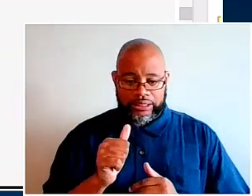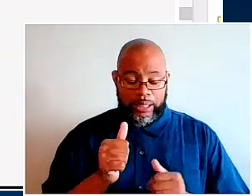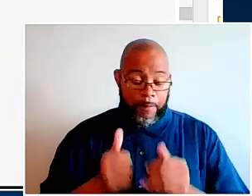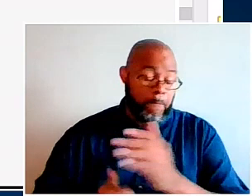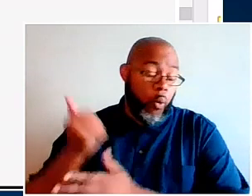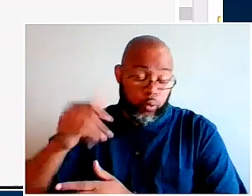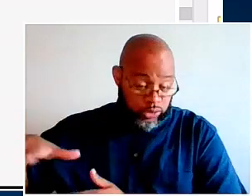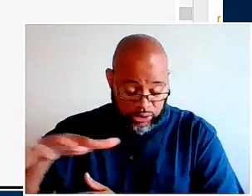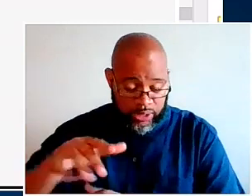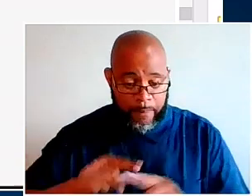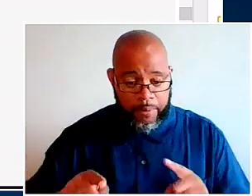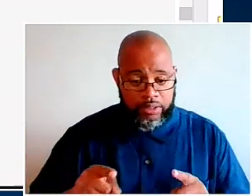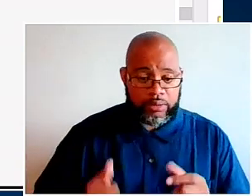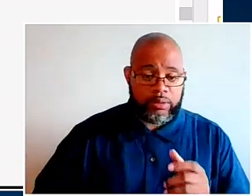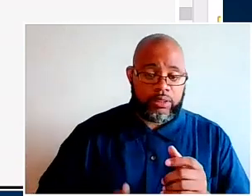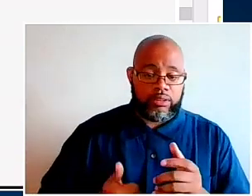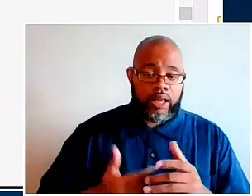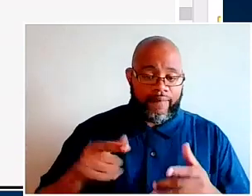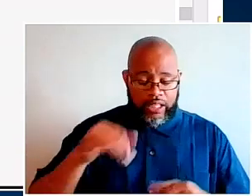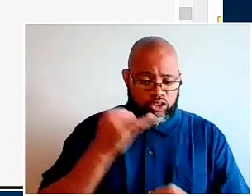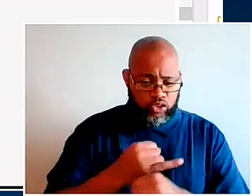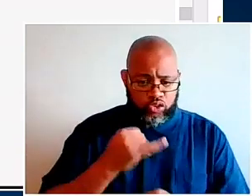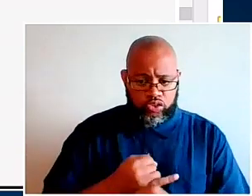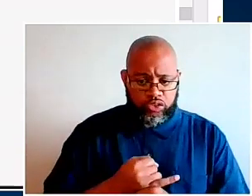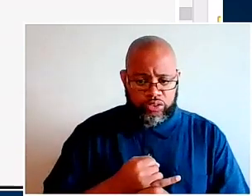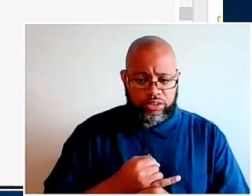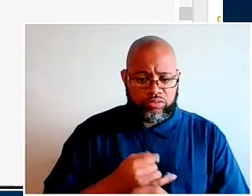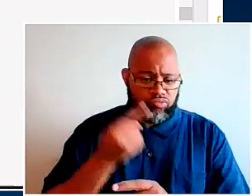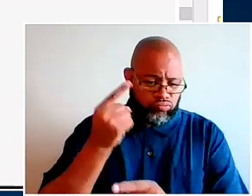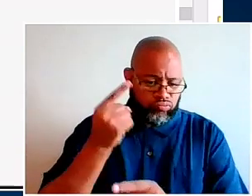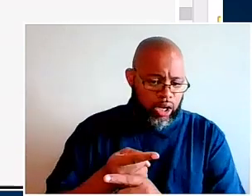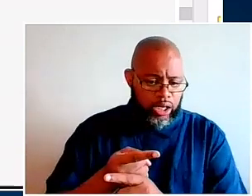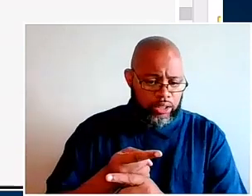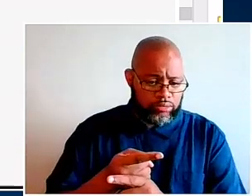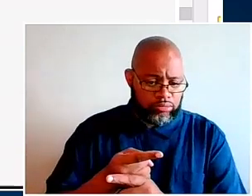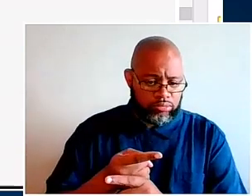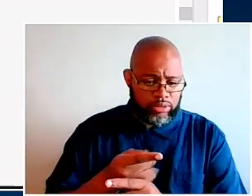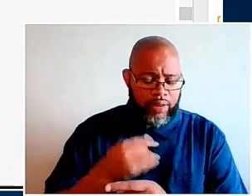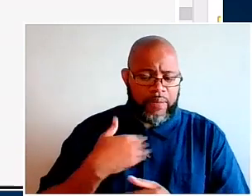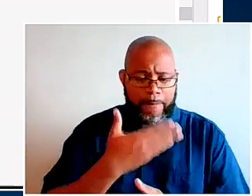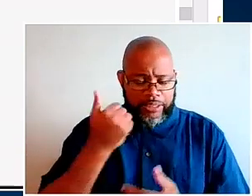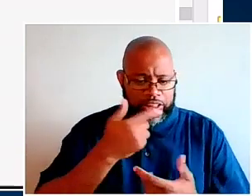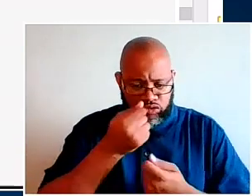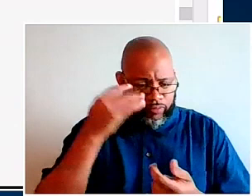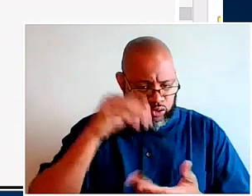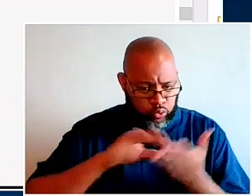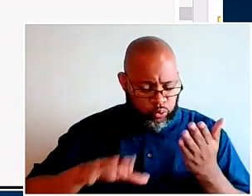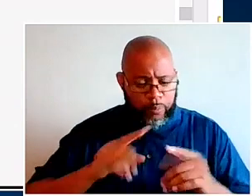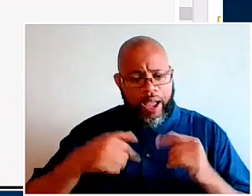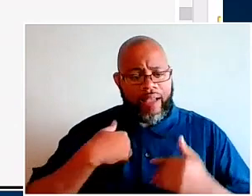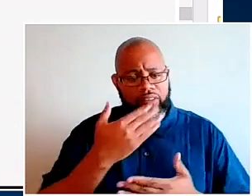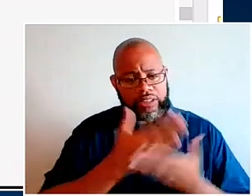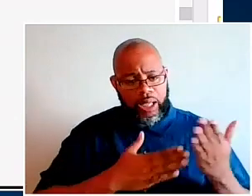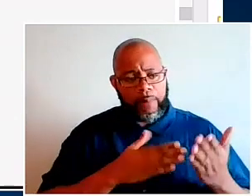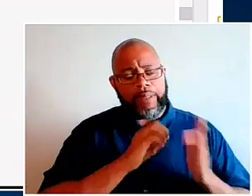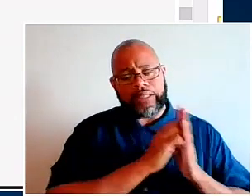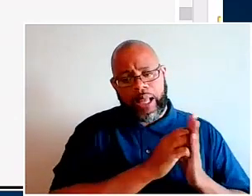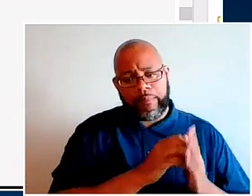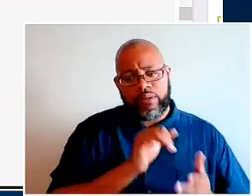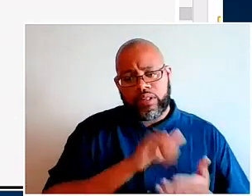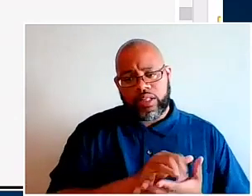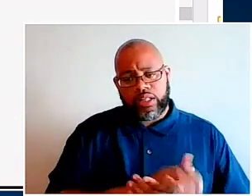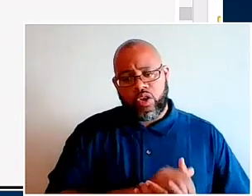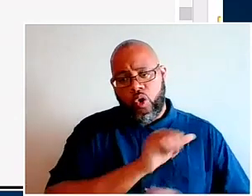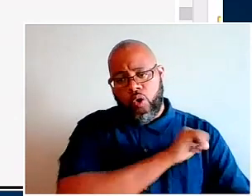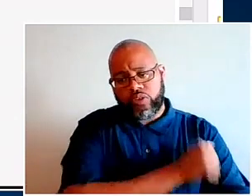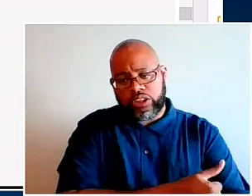all, the vast majority of institutions do this correctly and have the best interests of students in mind. But we have seen examples where